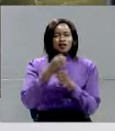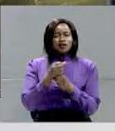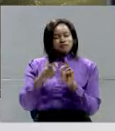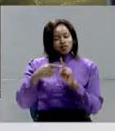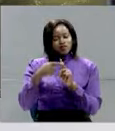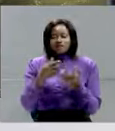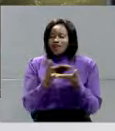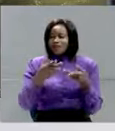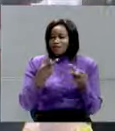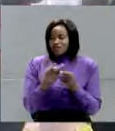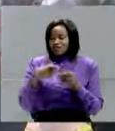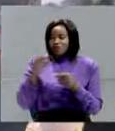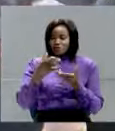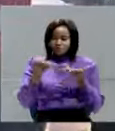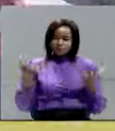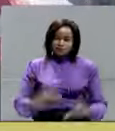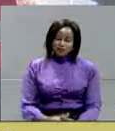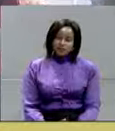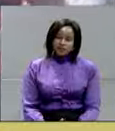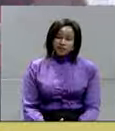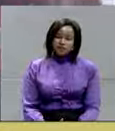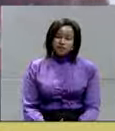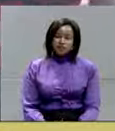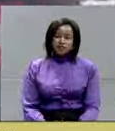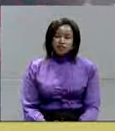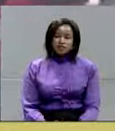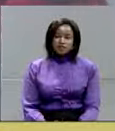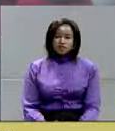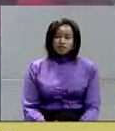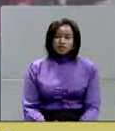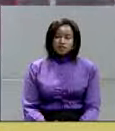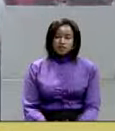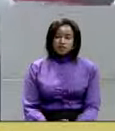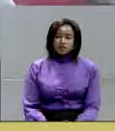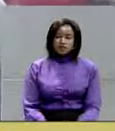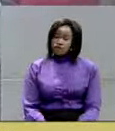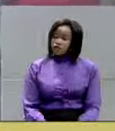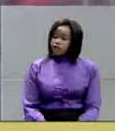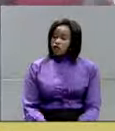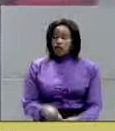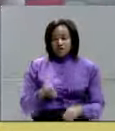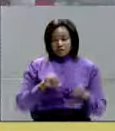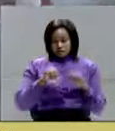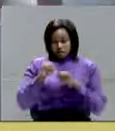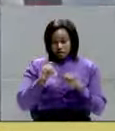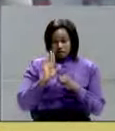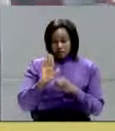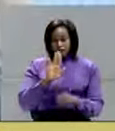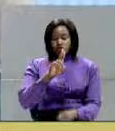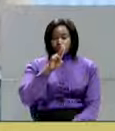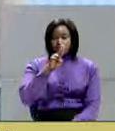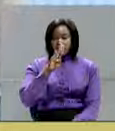go. Kai reports. The management of Uganda Broadcasting